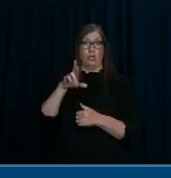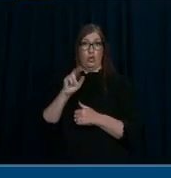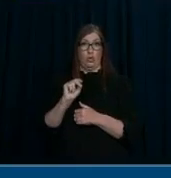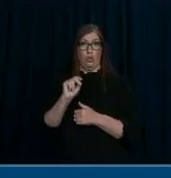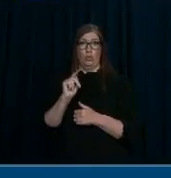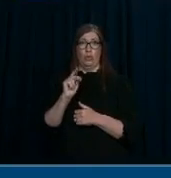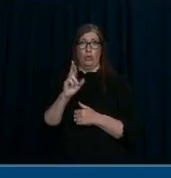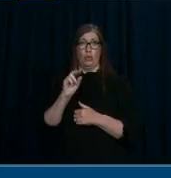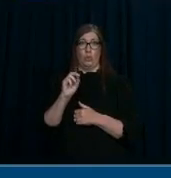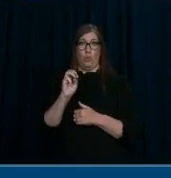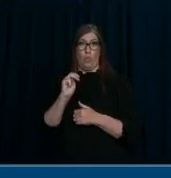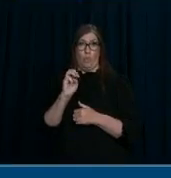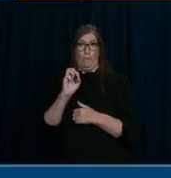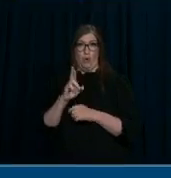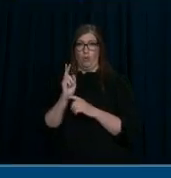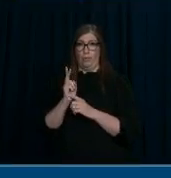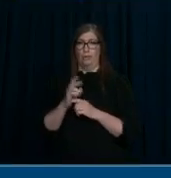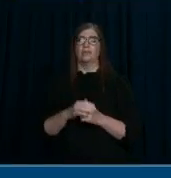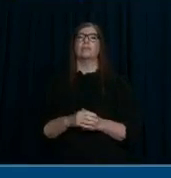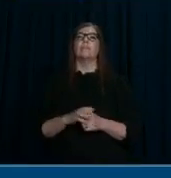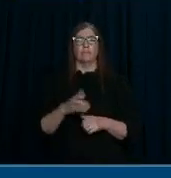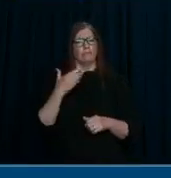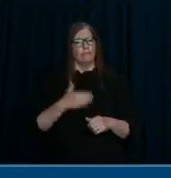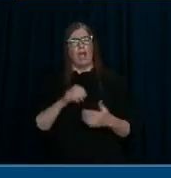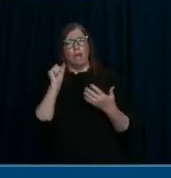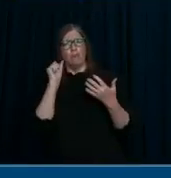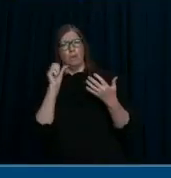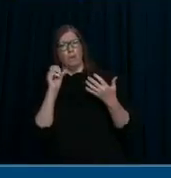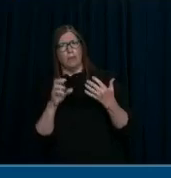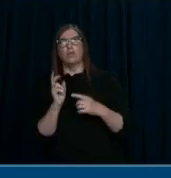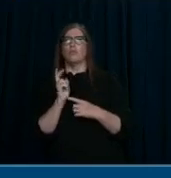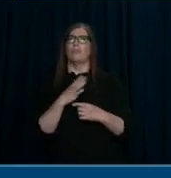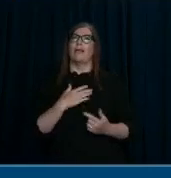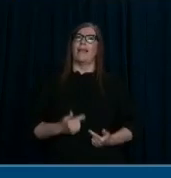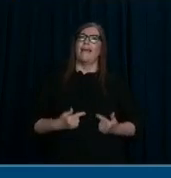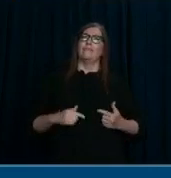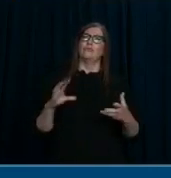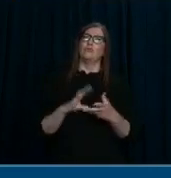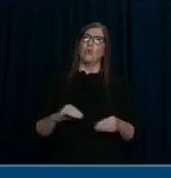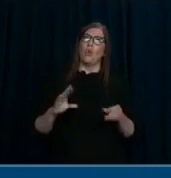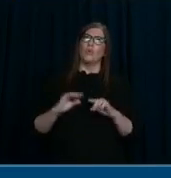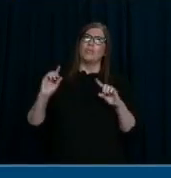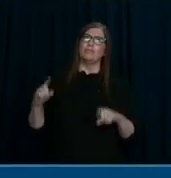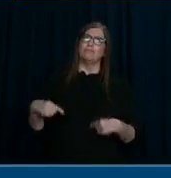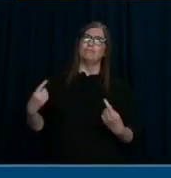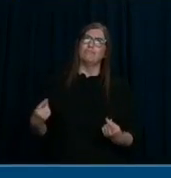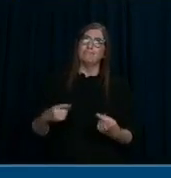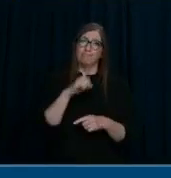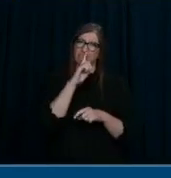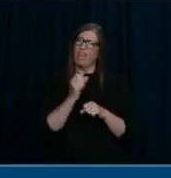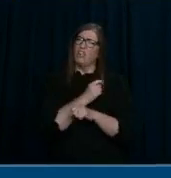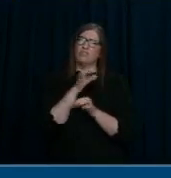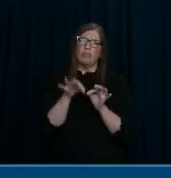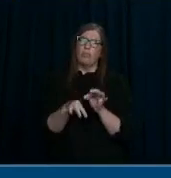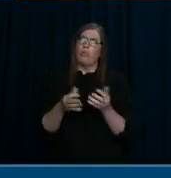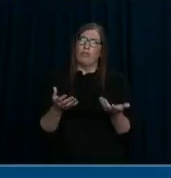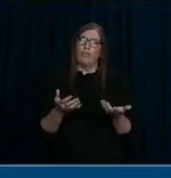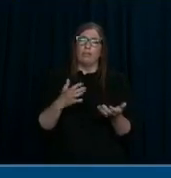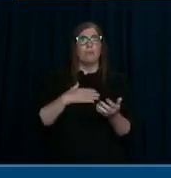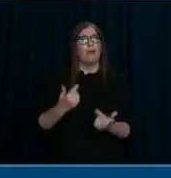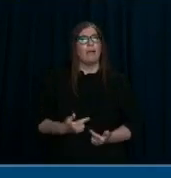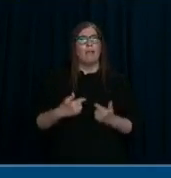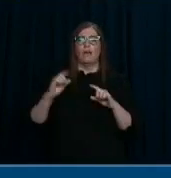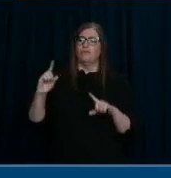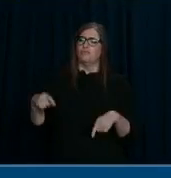minutes. Thank you. Well, I have 2 minutes to tell you my life story. And it's actually very simple. My